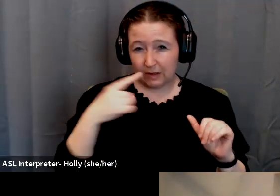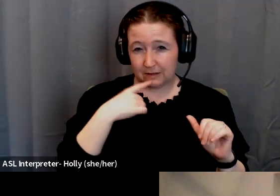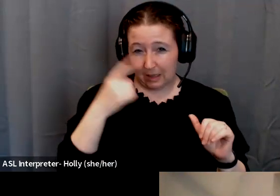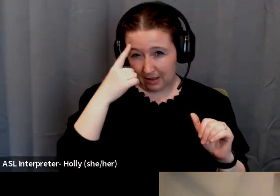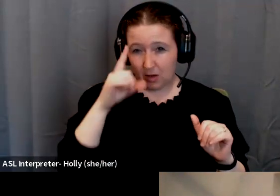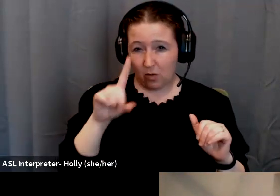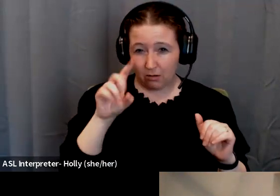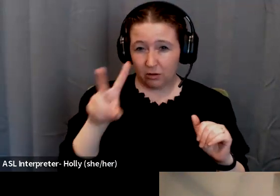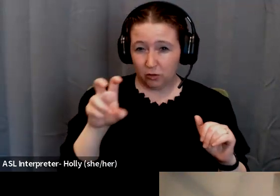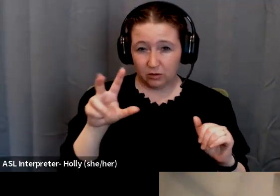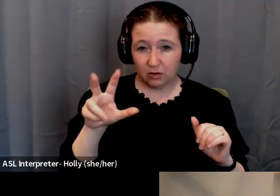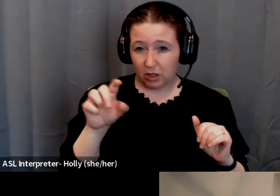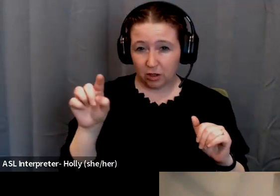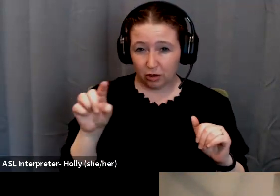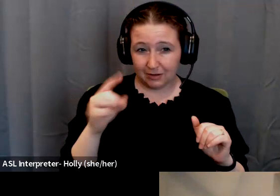hundreds, right?